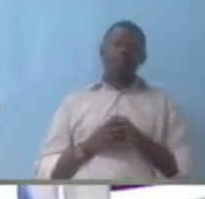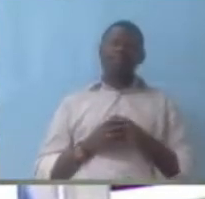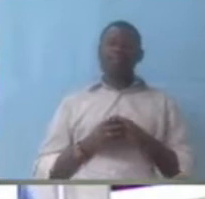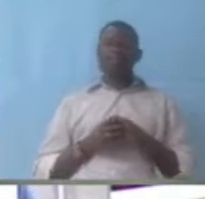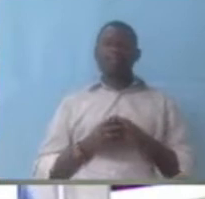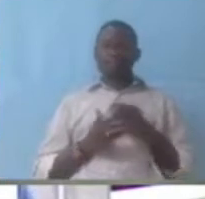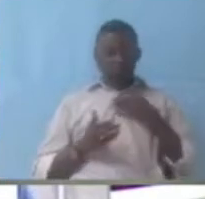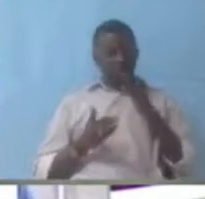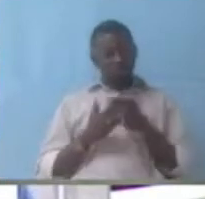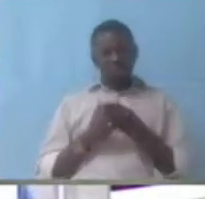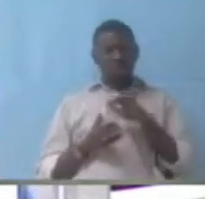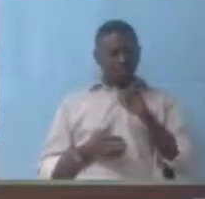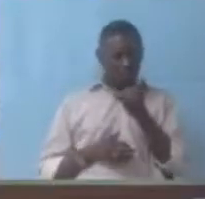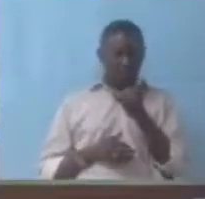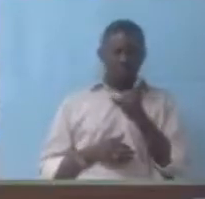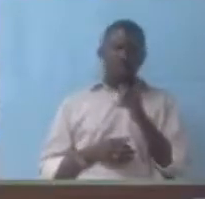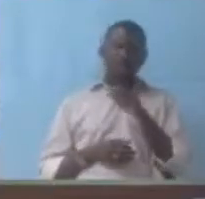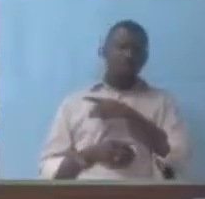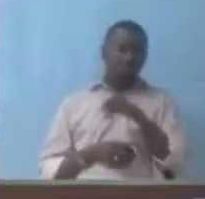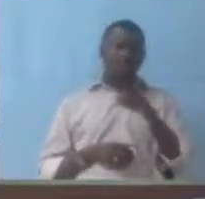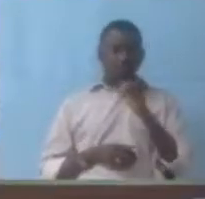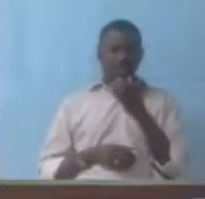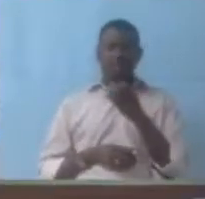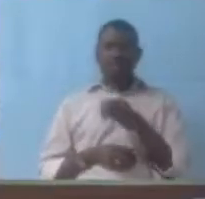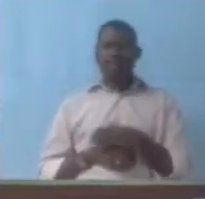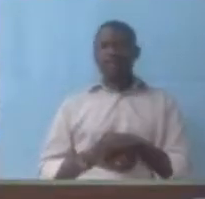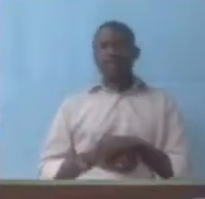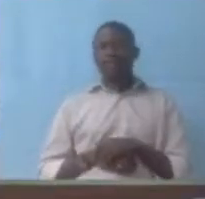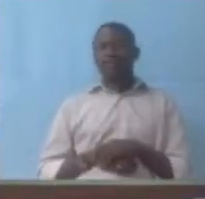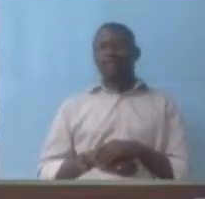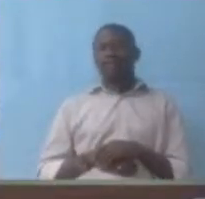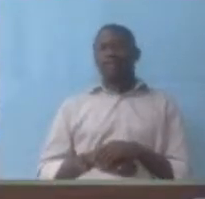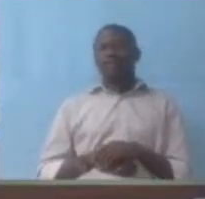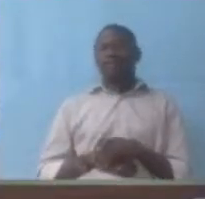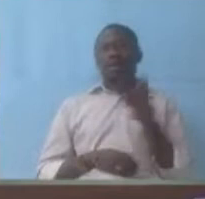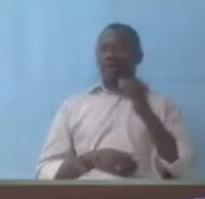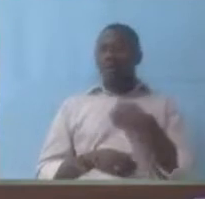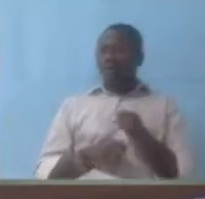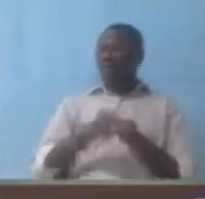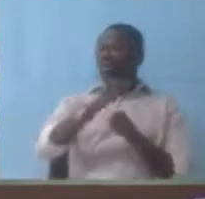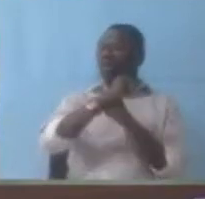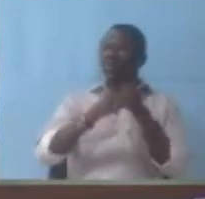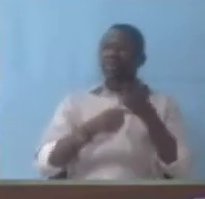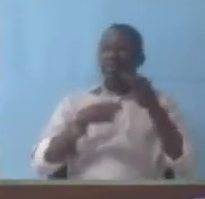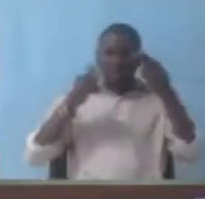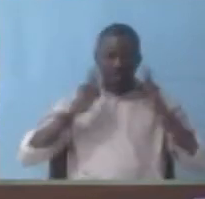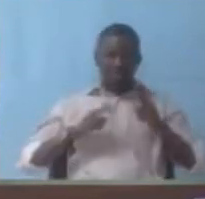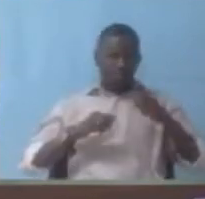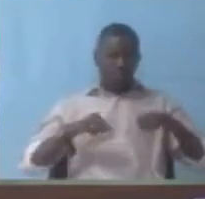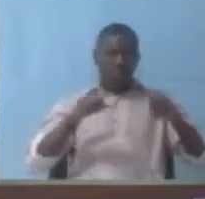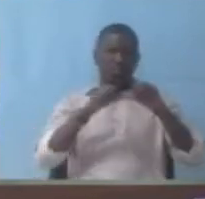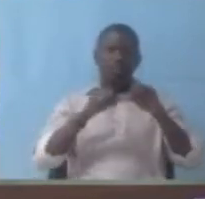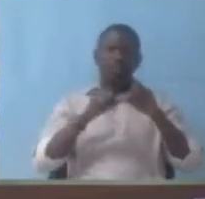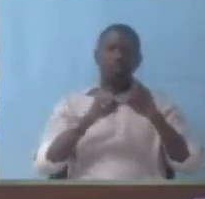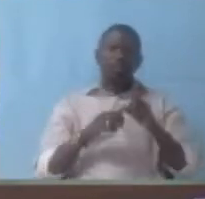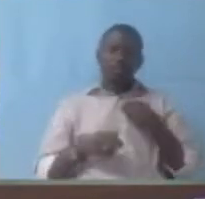ni foite jebang ninyi decree sina no le. Without the assistance of the legislative. Let me just say the